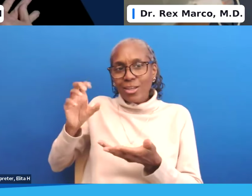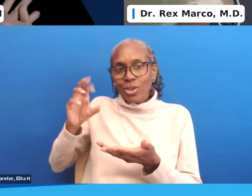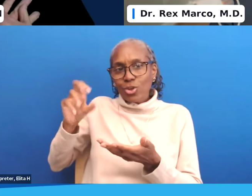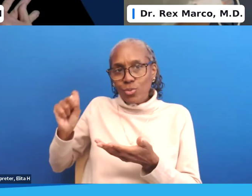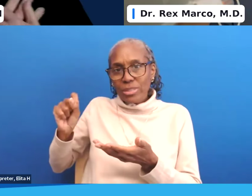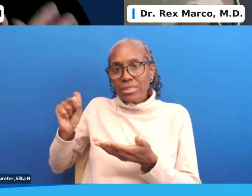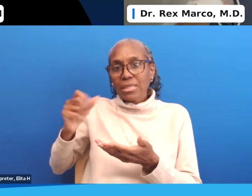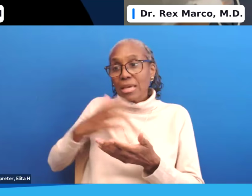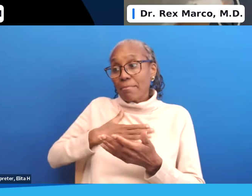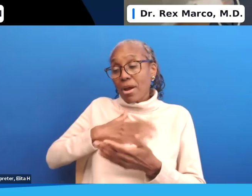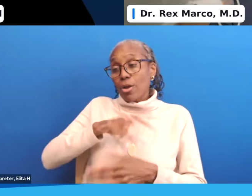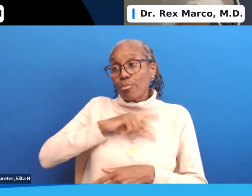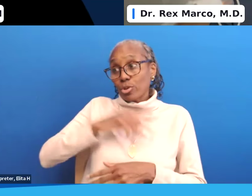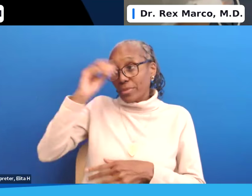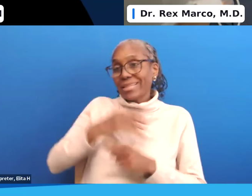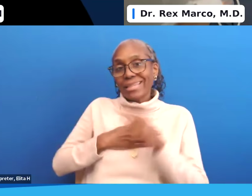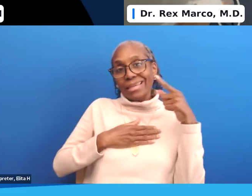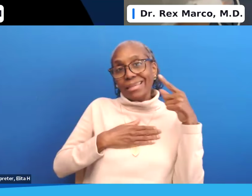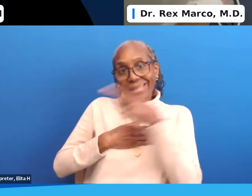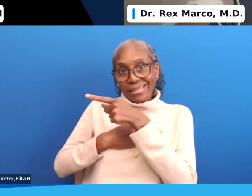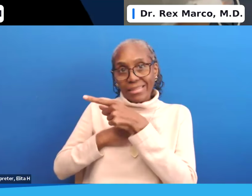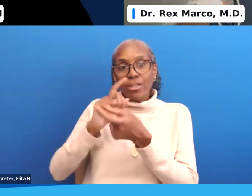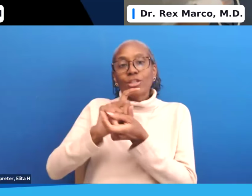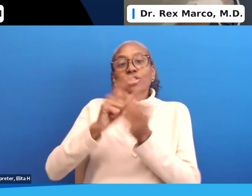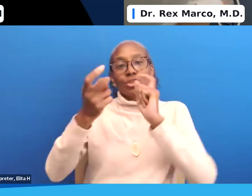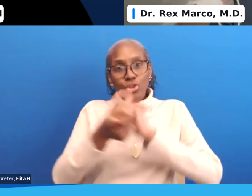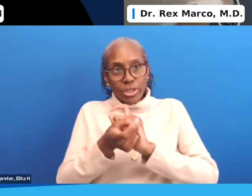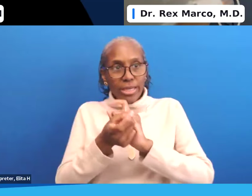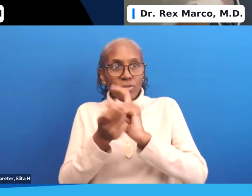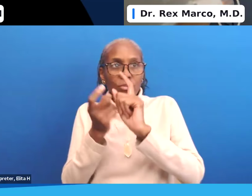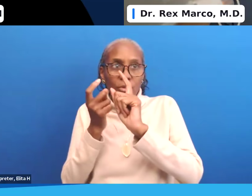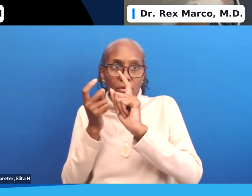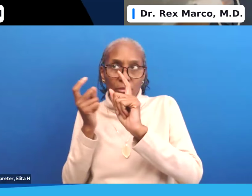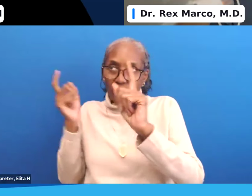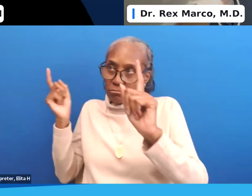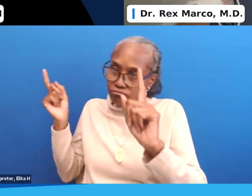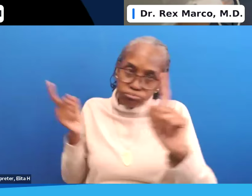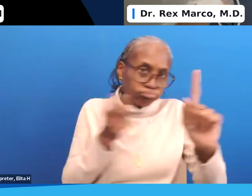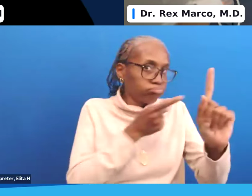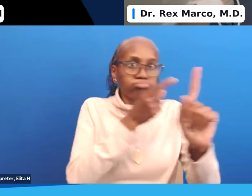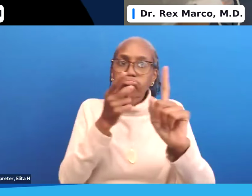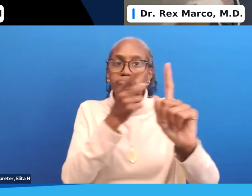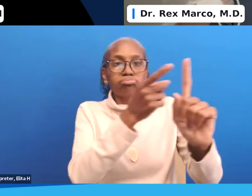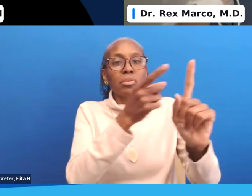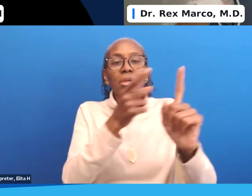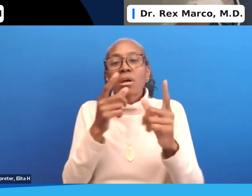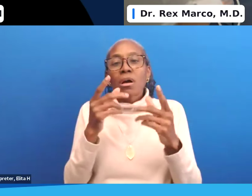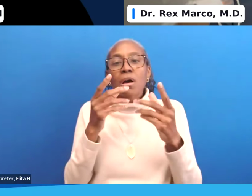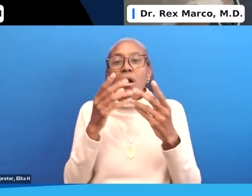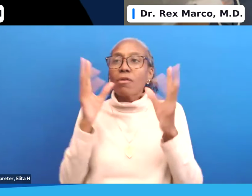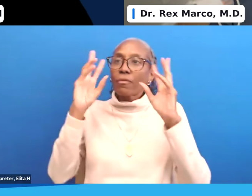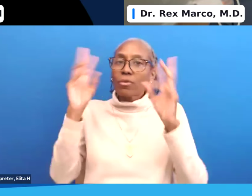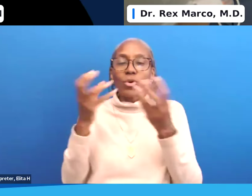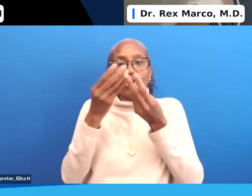my personal opinion, he's the one who changed the whole trajectory of uh, curing spinal